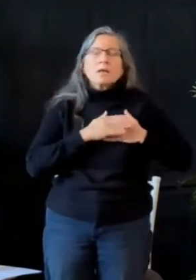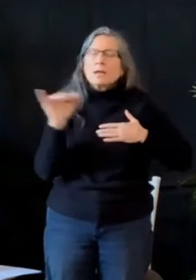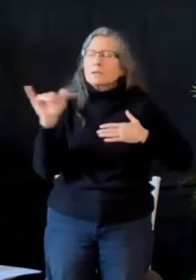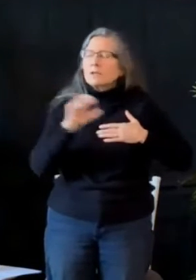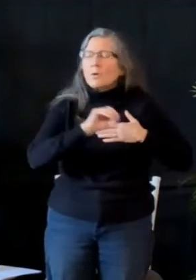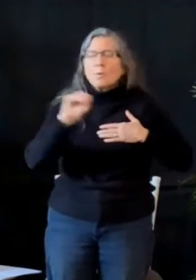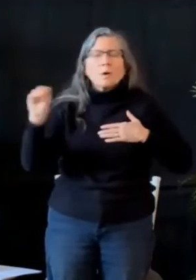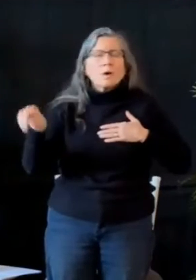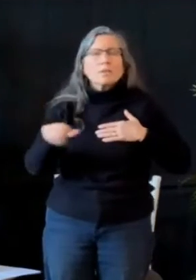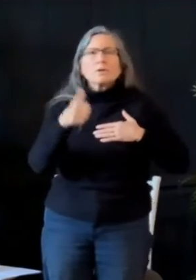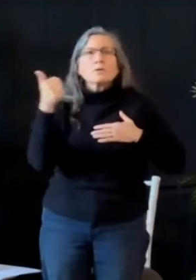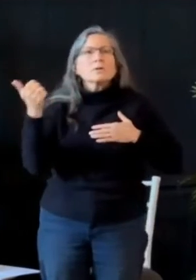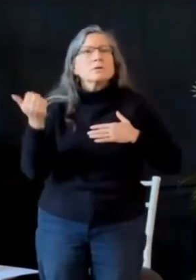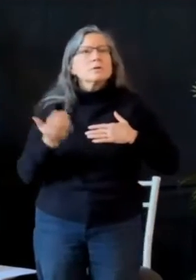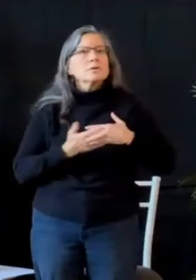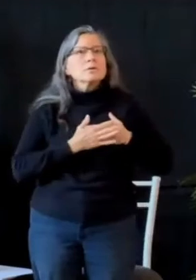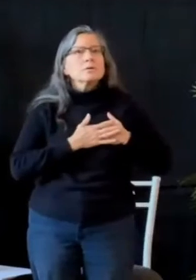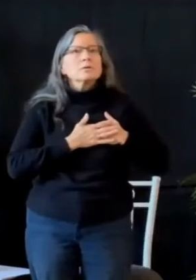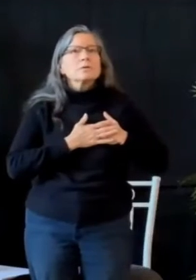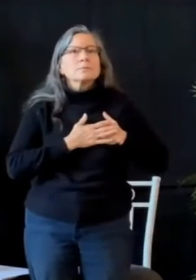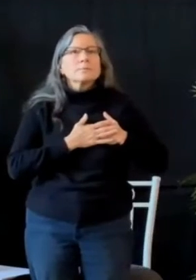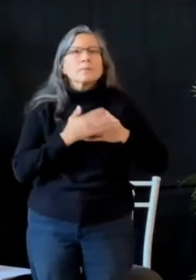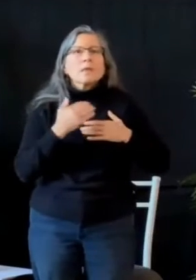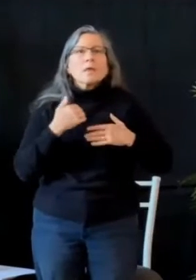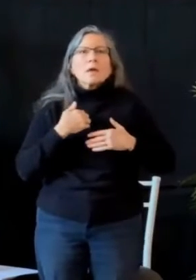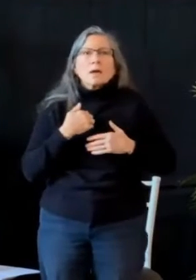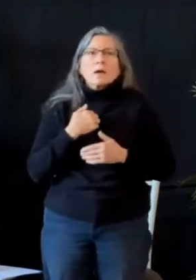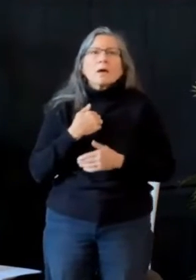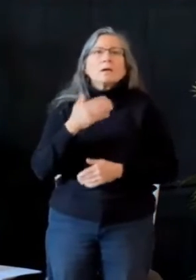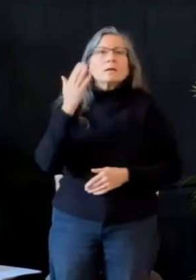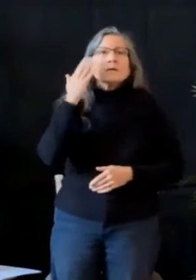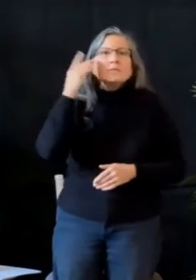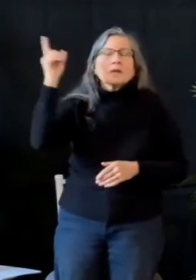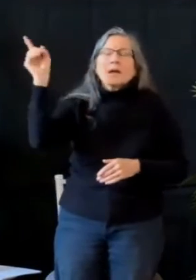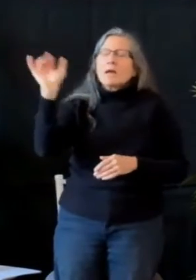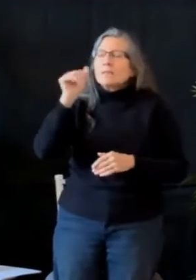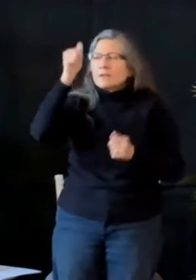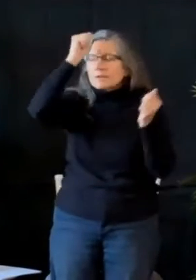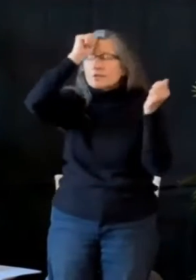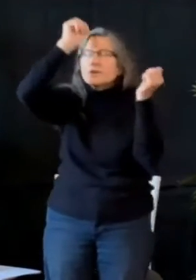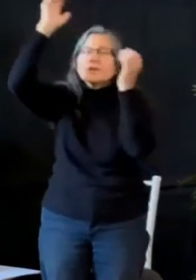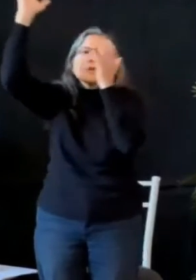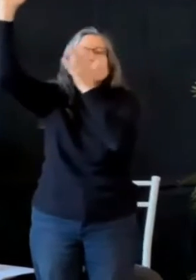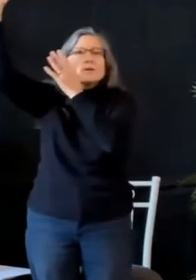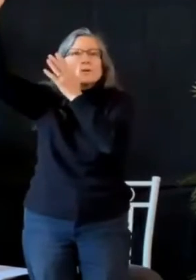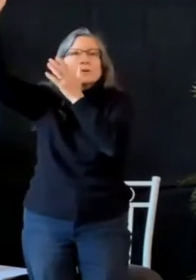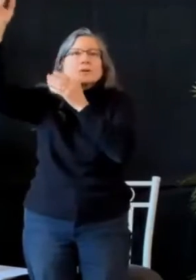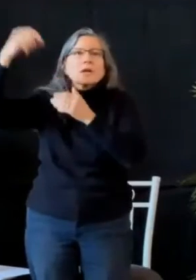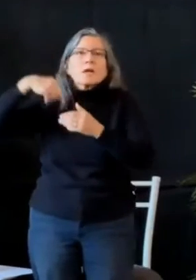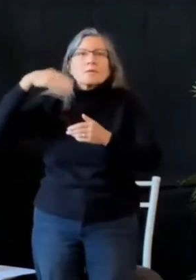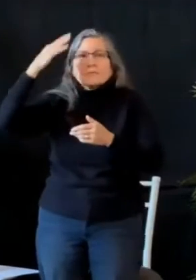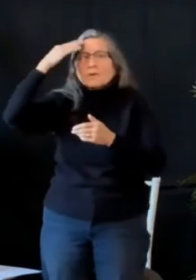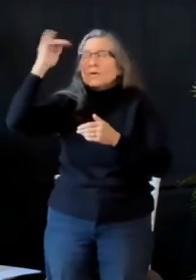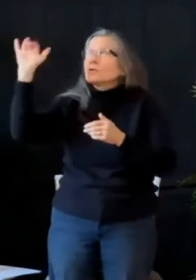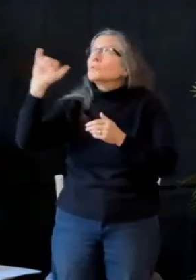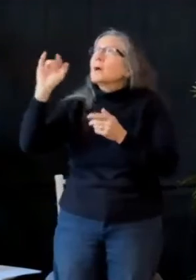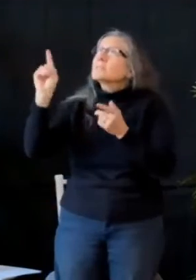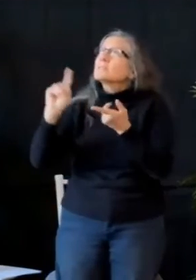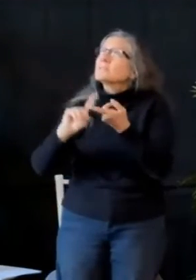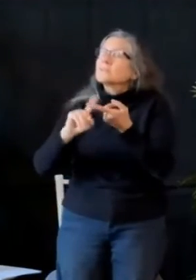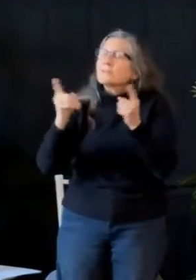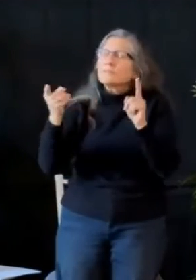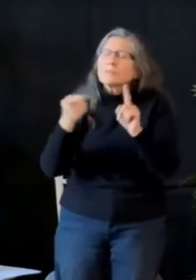close like no other. I've known you as a father. I've known